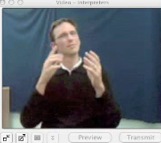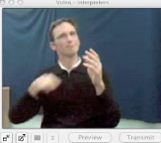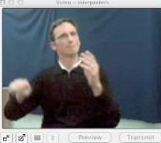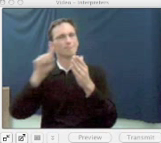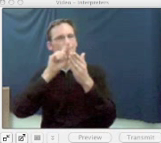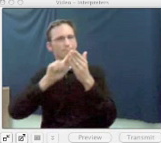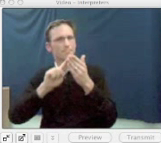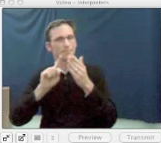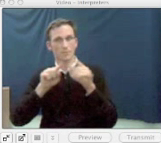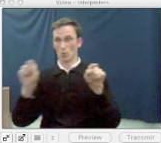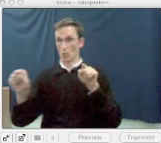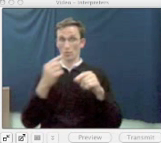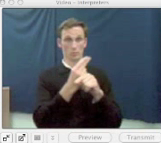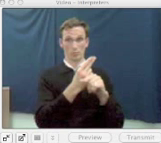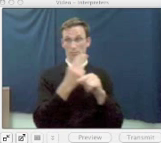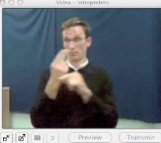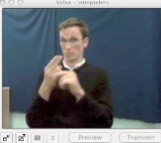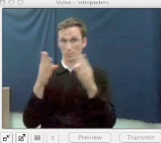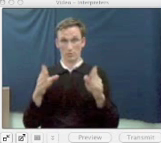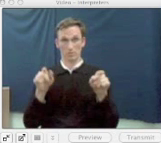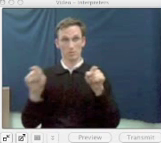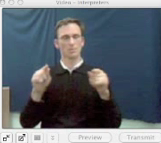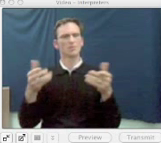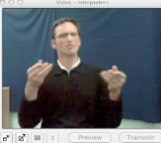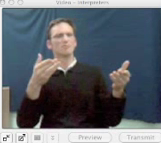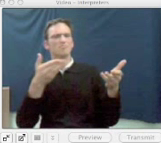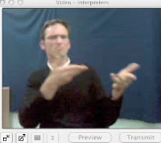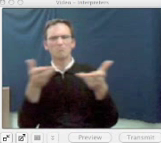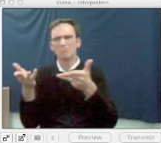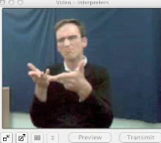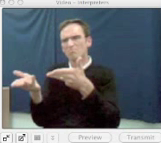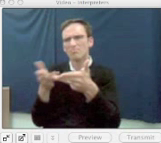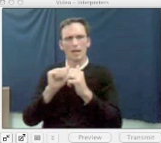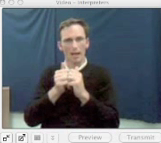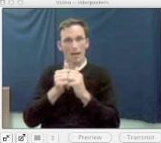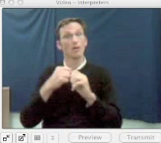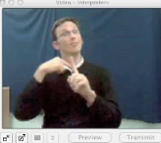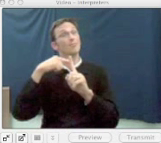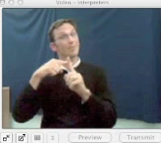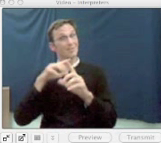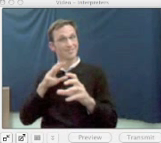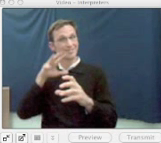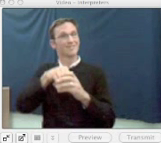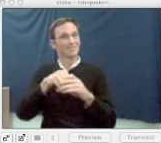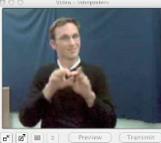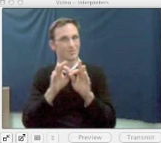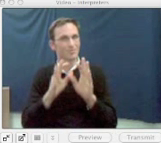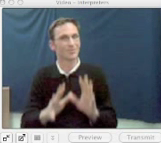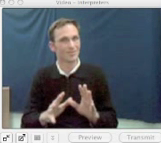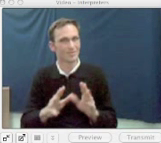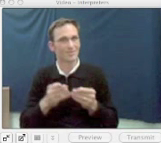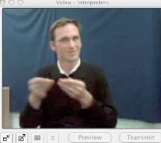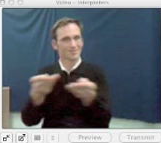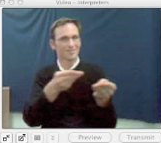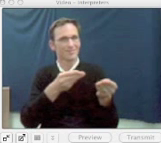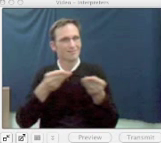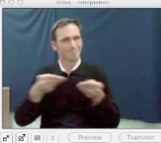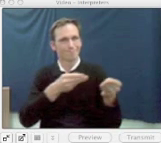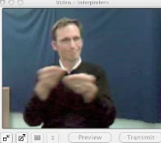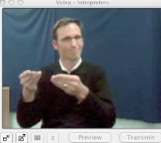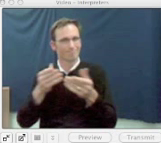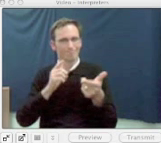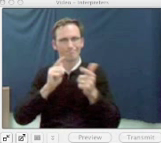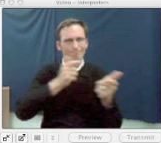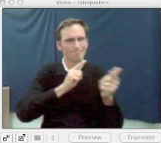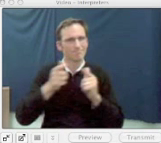consumers. But in our case, we want to make sure that we emphasize the interaction of the interpreter as well, that those things matter.